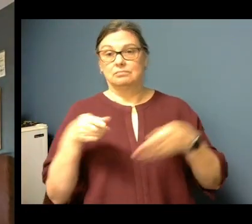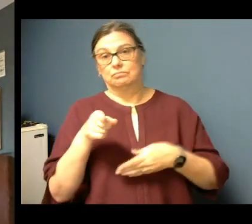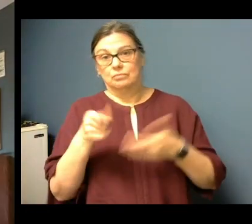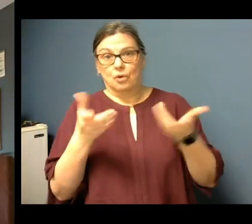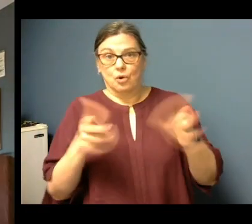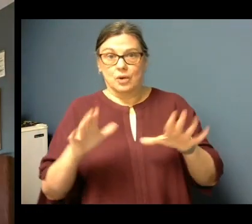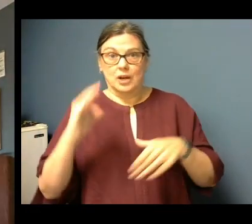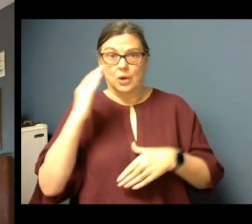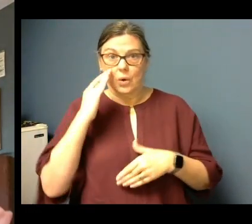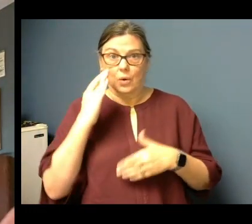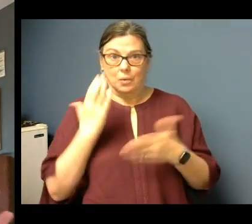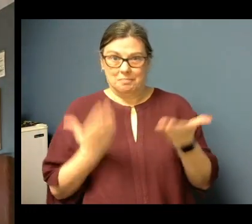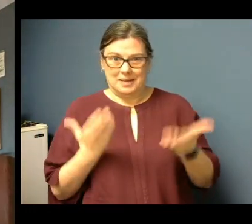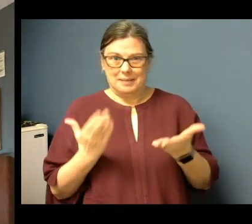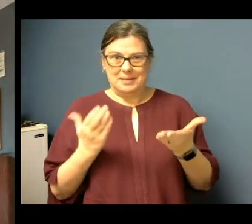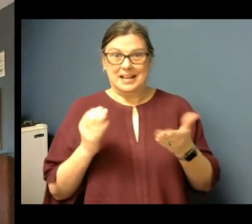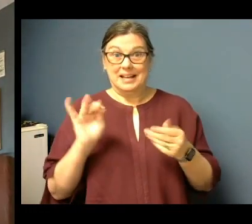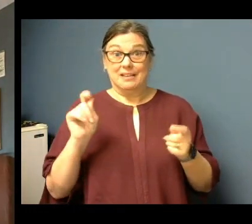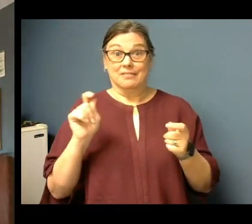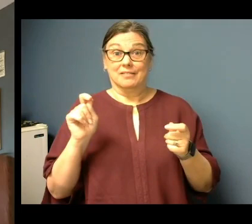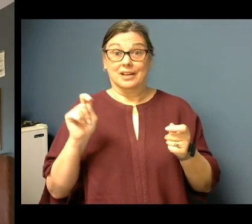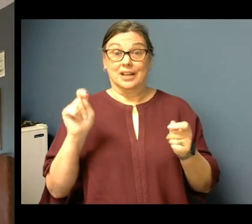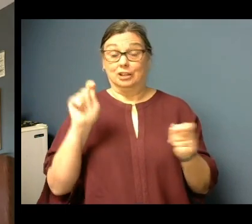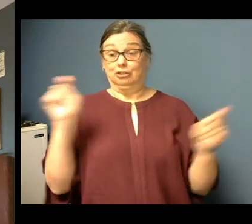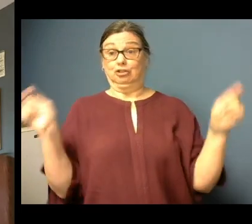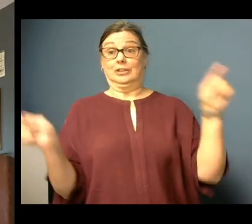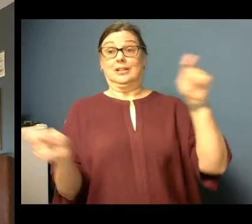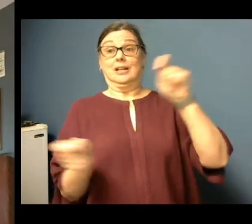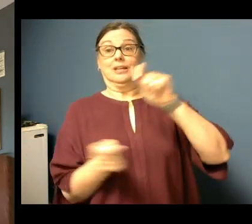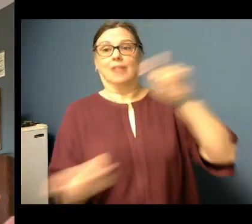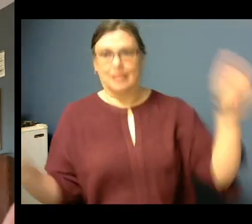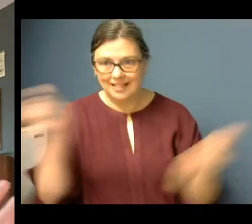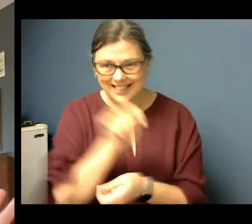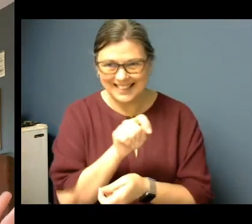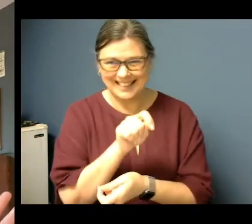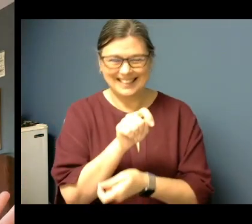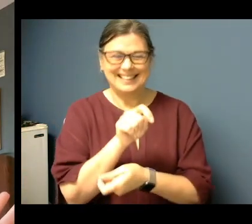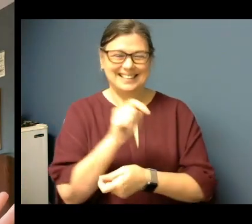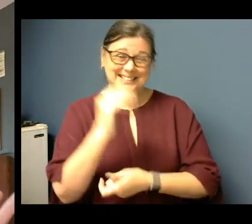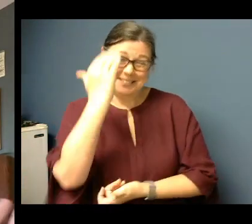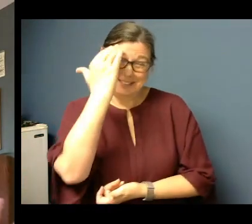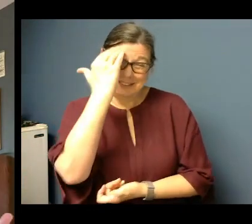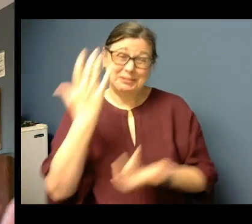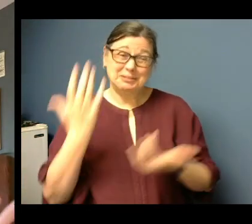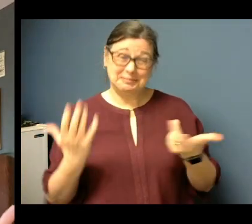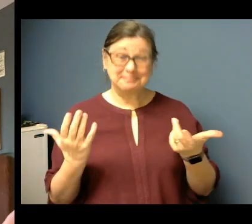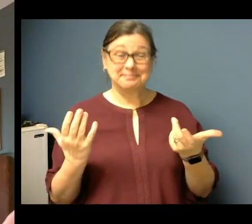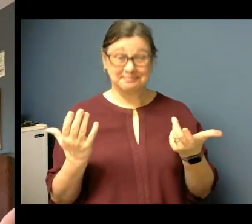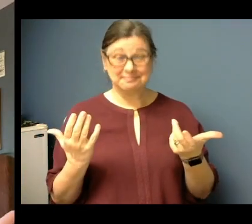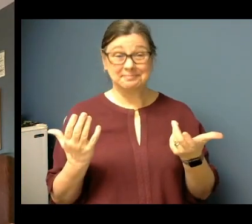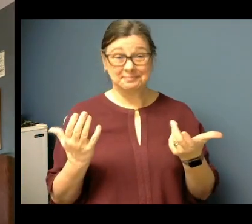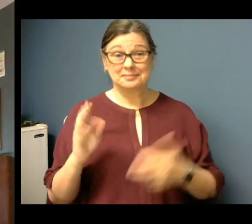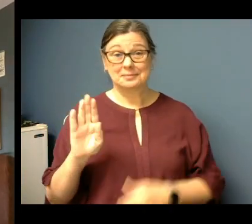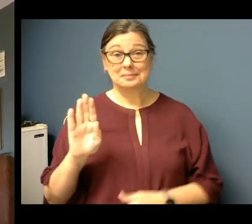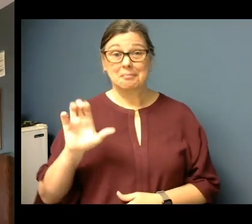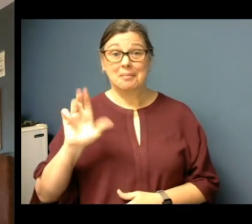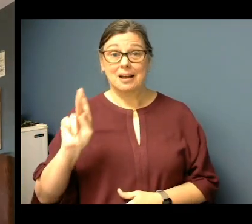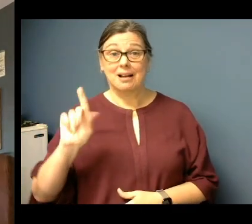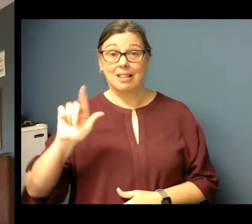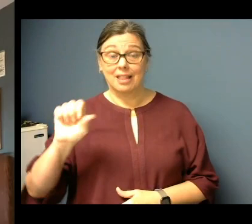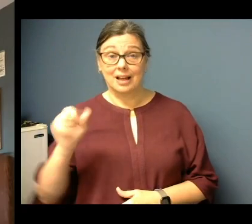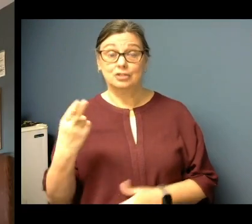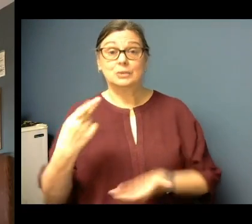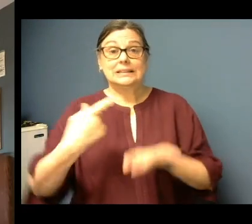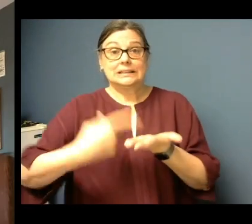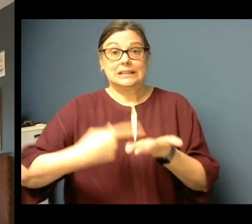familiar with, whenever there's a great amount of change, there tends to be pushback to that, a backlash. And so we're going to start there